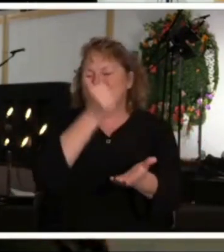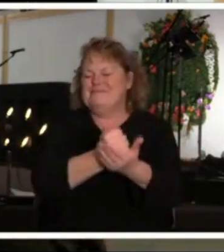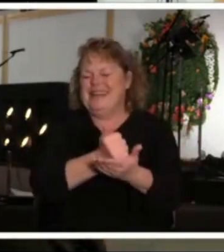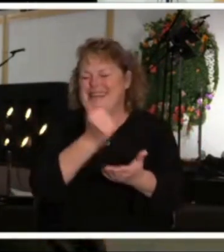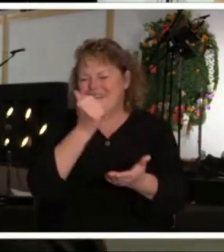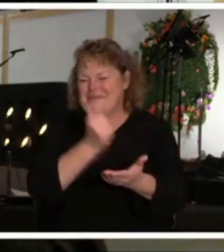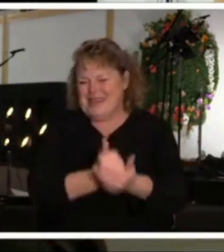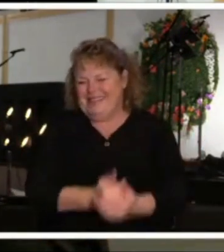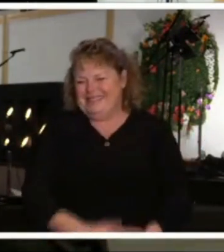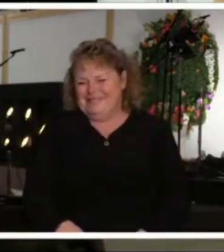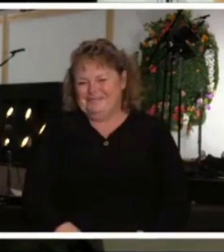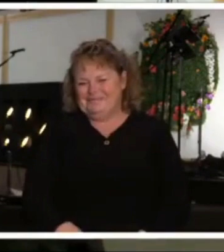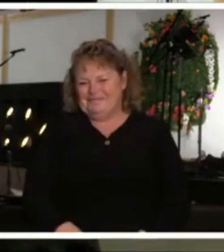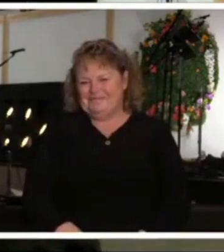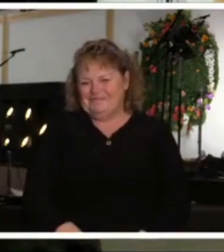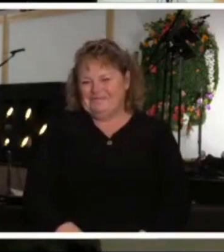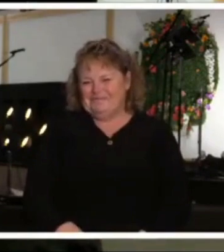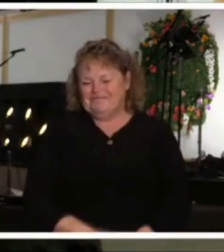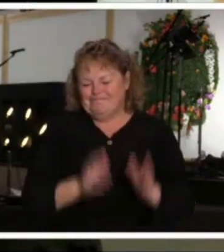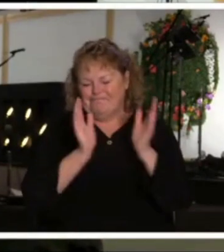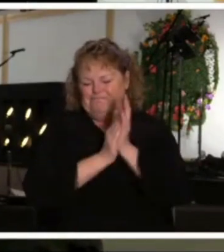and amen. Thank you.